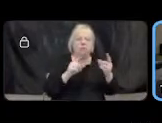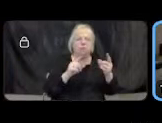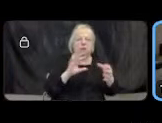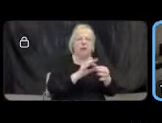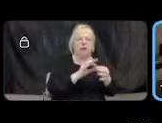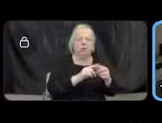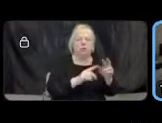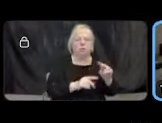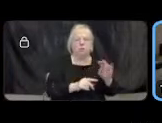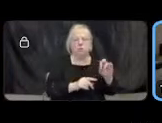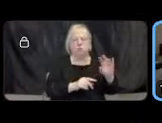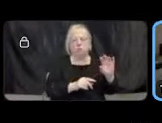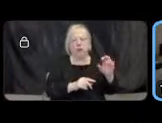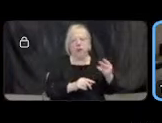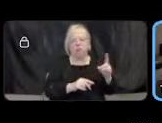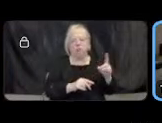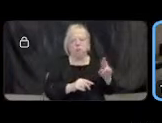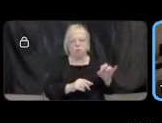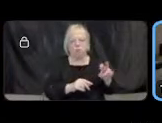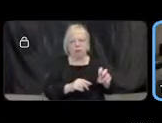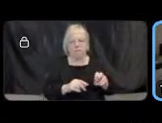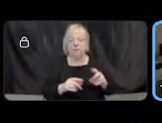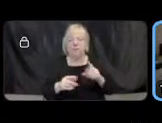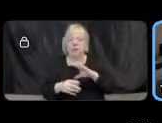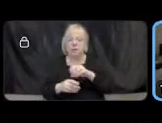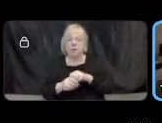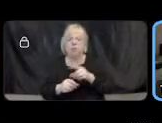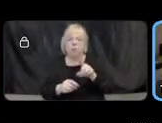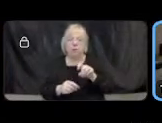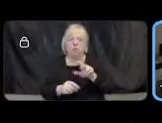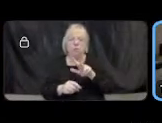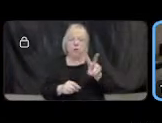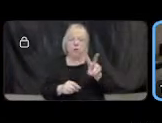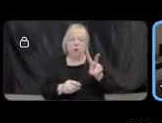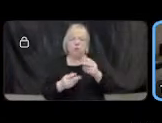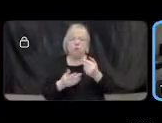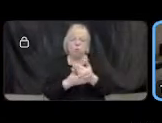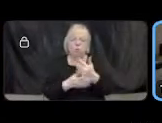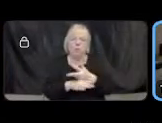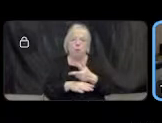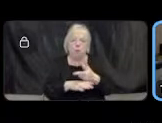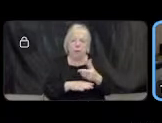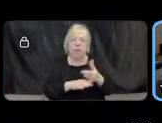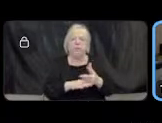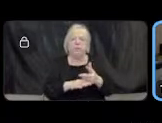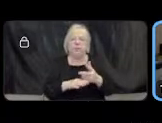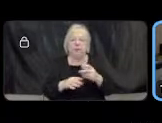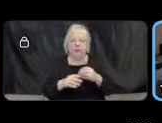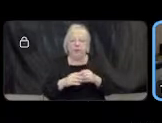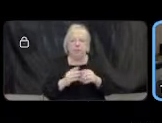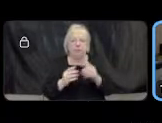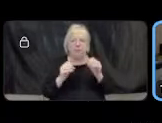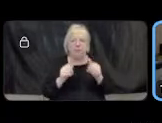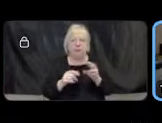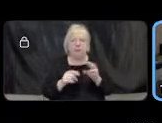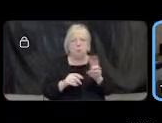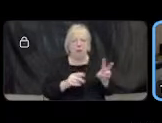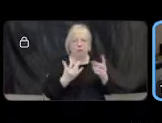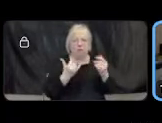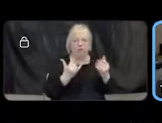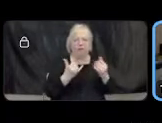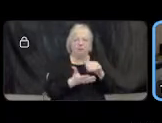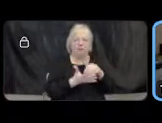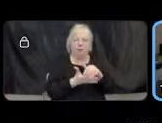shows multiple new parking areas, including 132 space parking area to be located immediately west of the existing middle